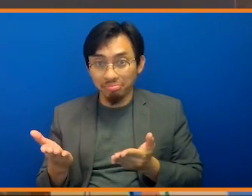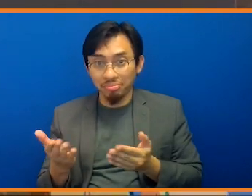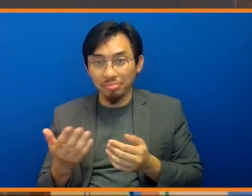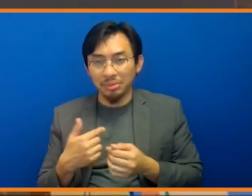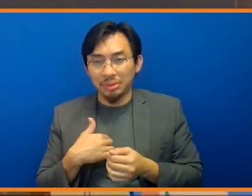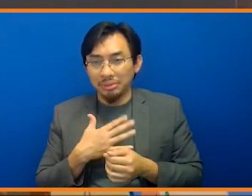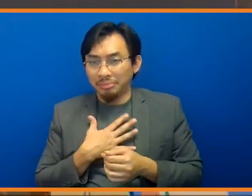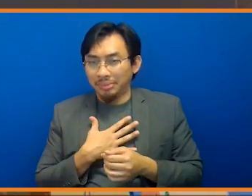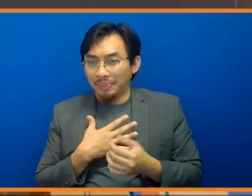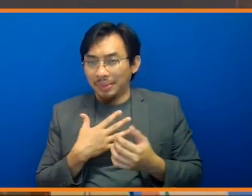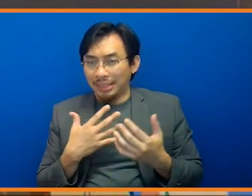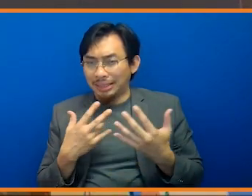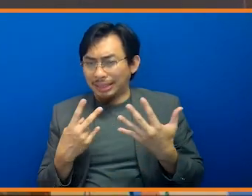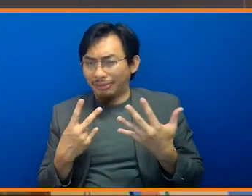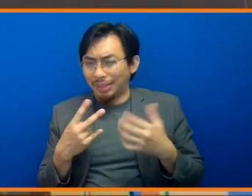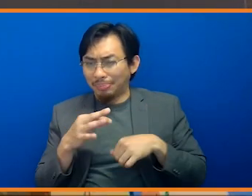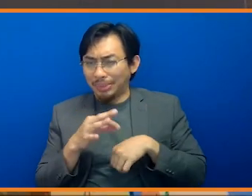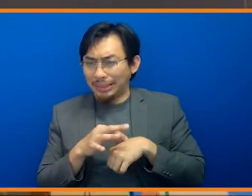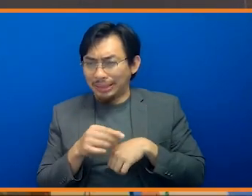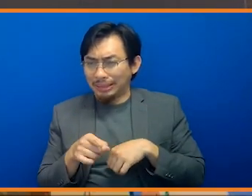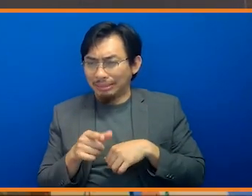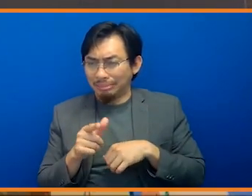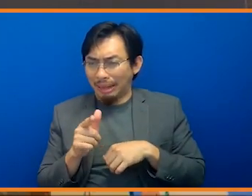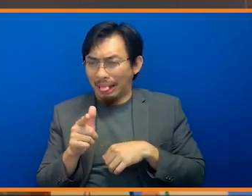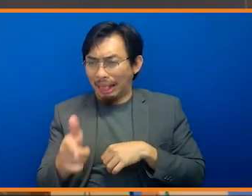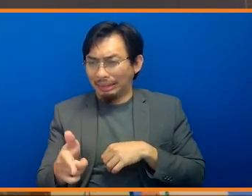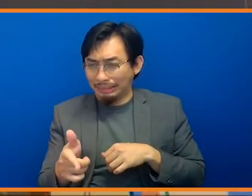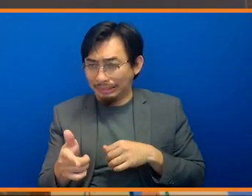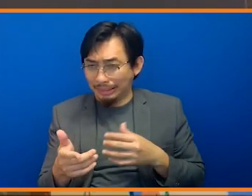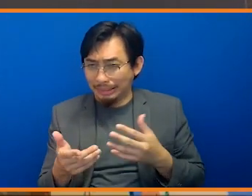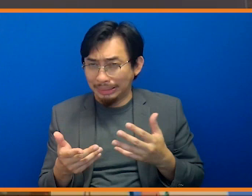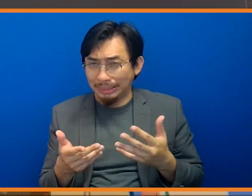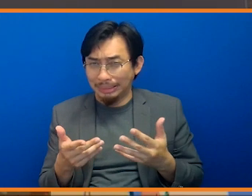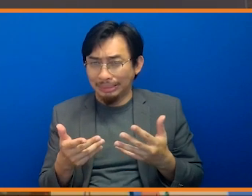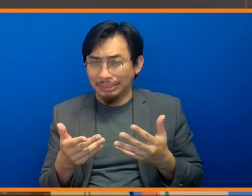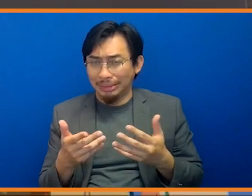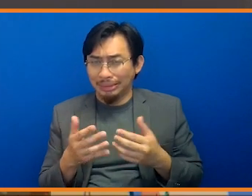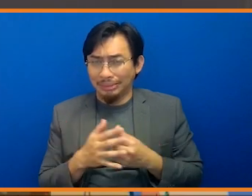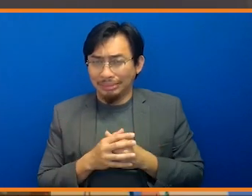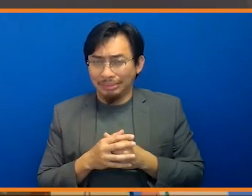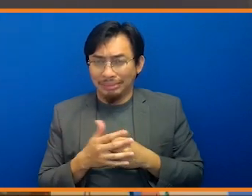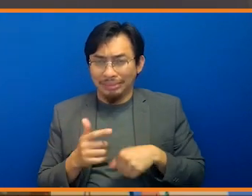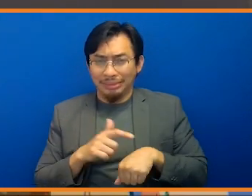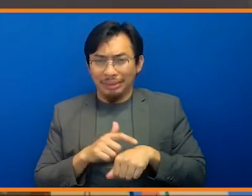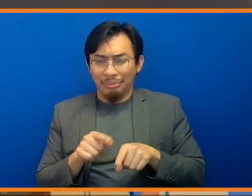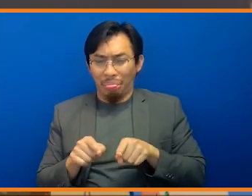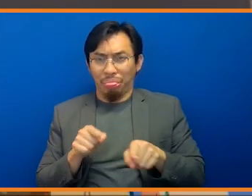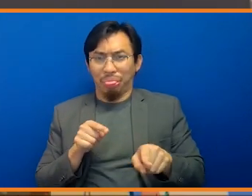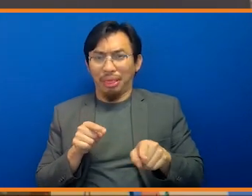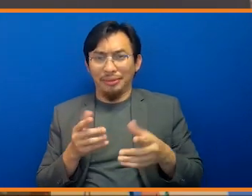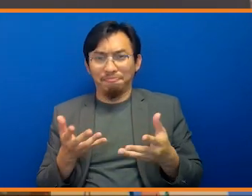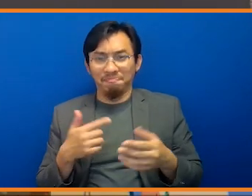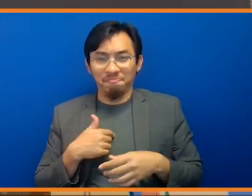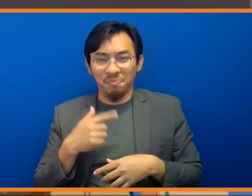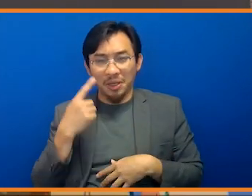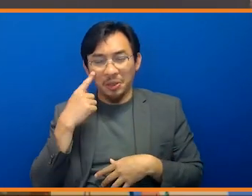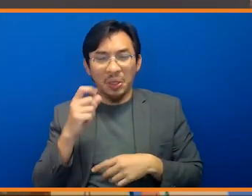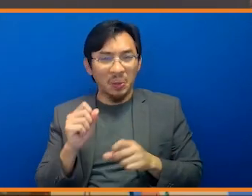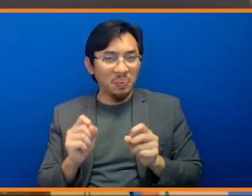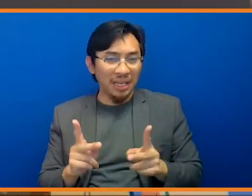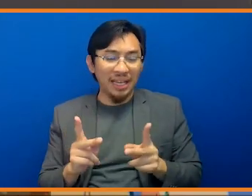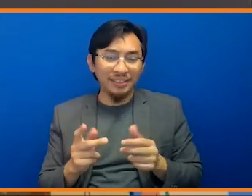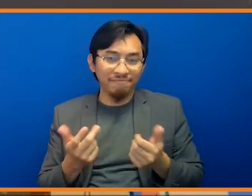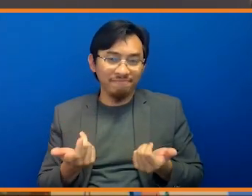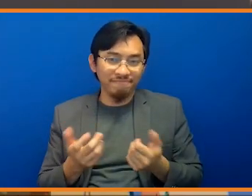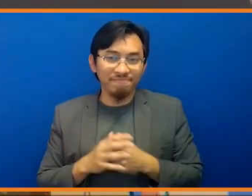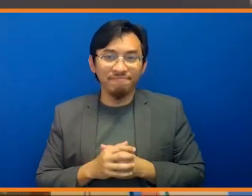I'm afraid I 7 minutes late. We are behind that schedule. Okay.